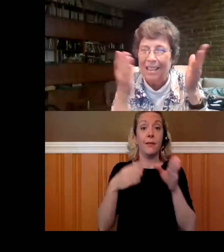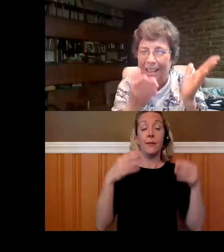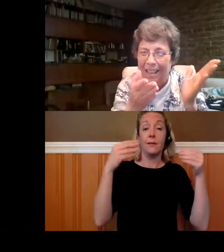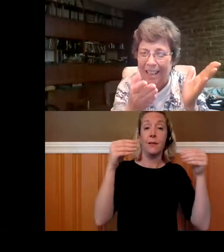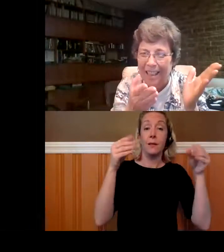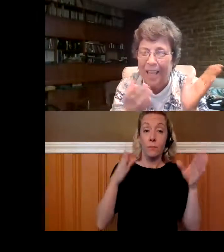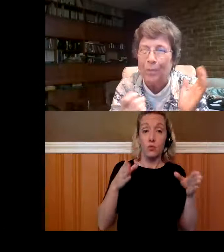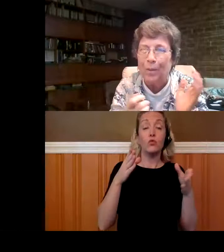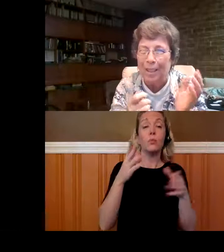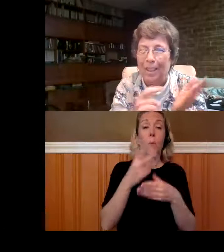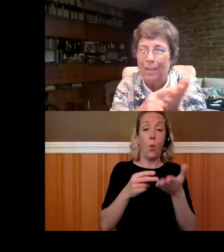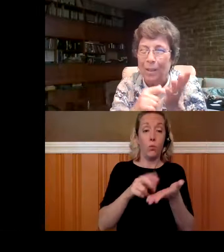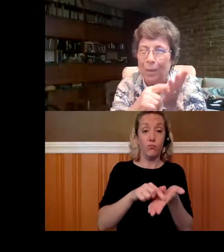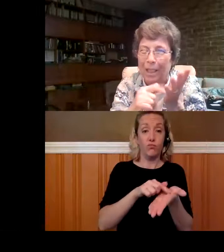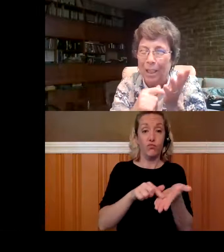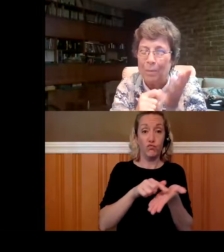printing in his palm.